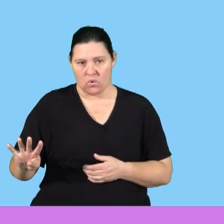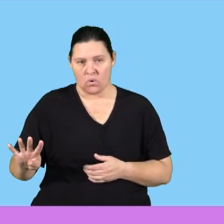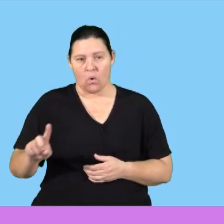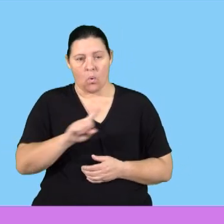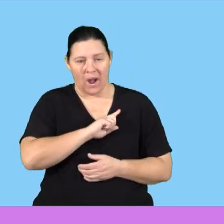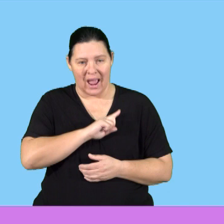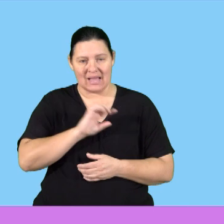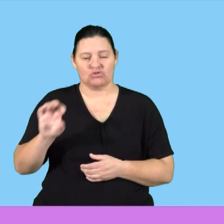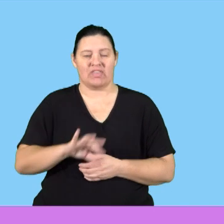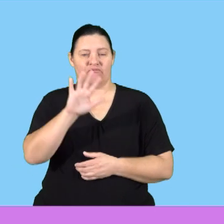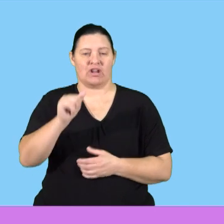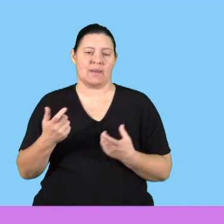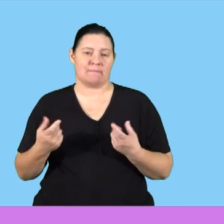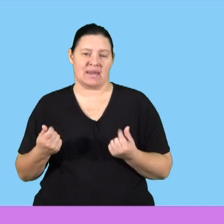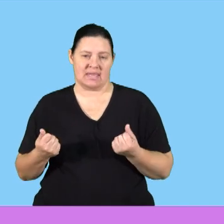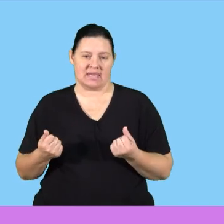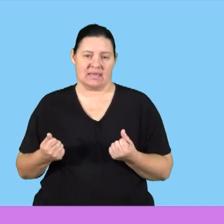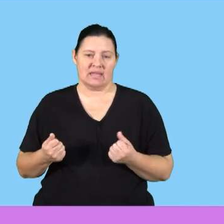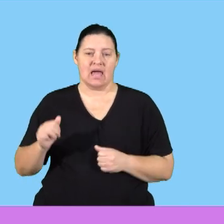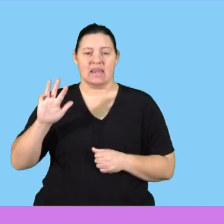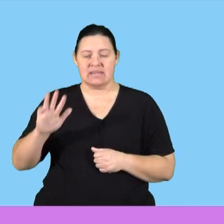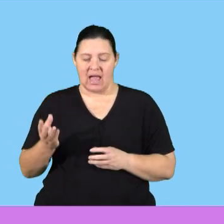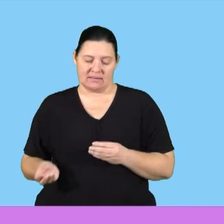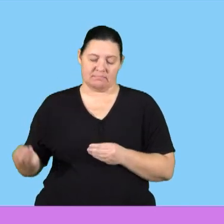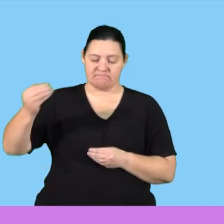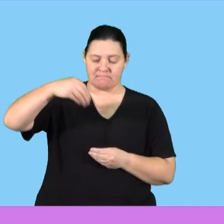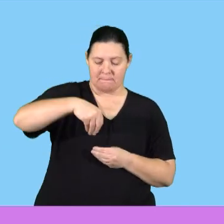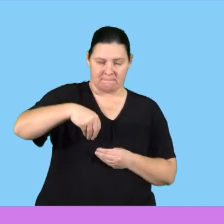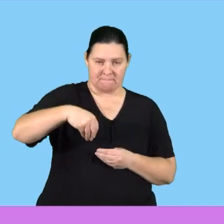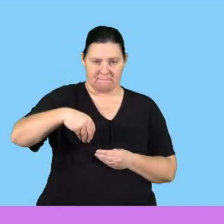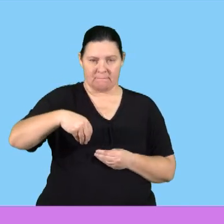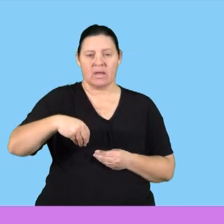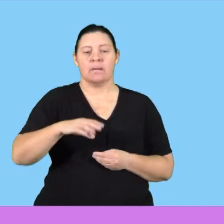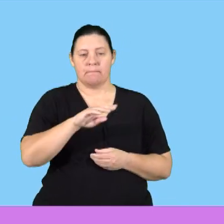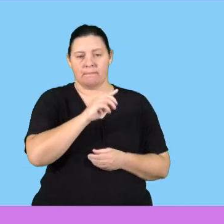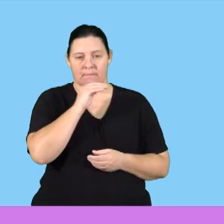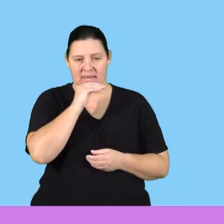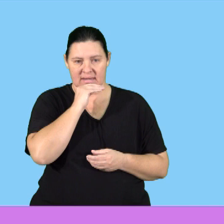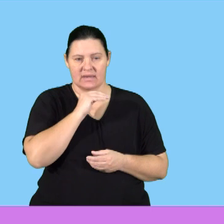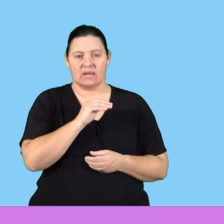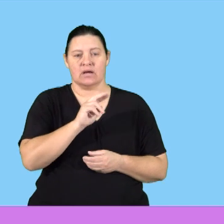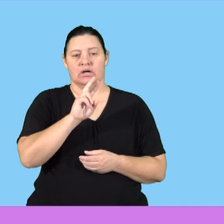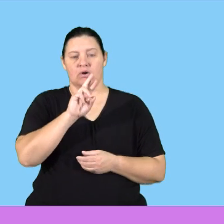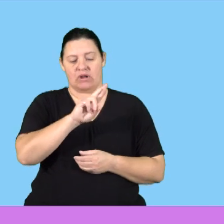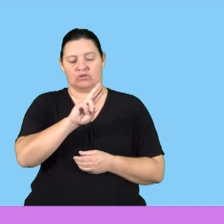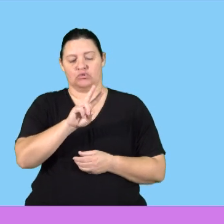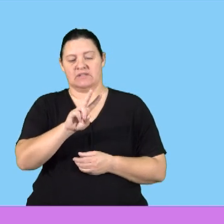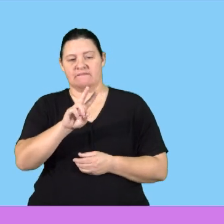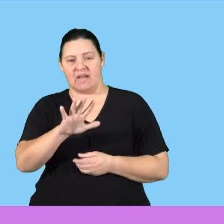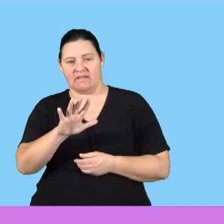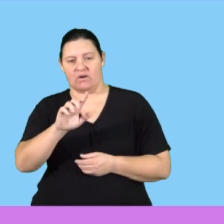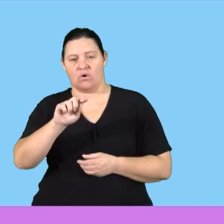4294. Once more, it is South African currency. 9 will determine whether we round up or we round down because we need